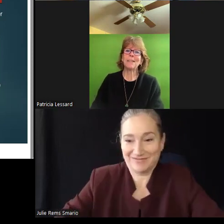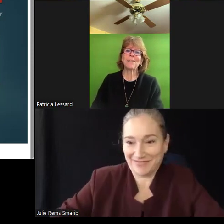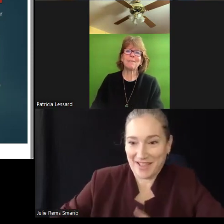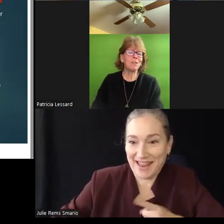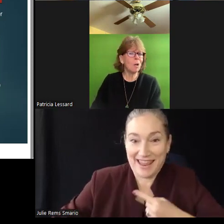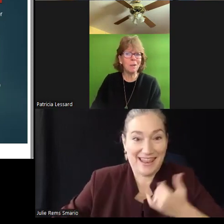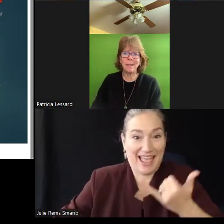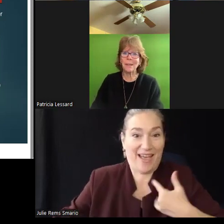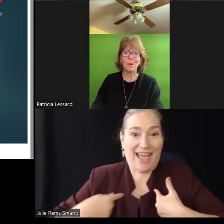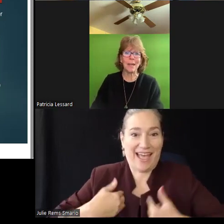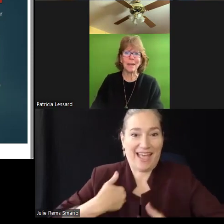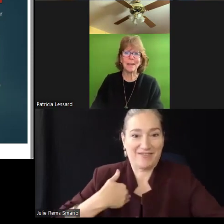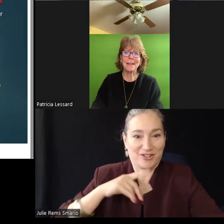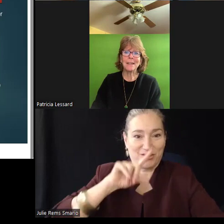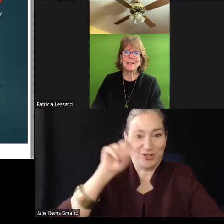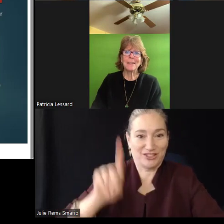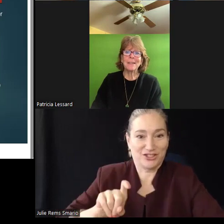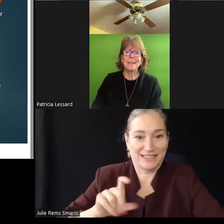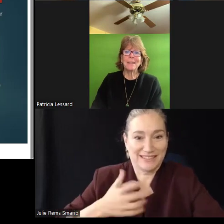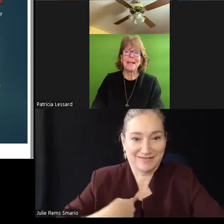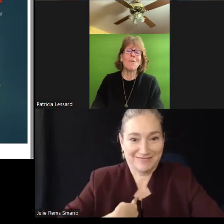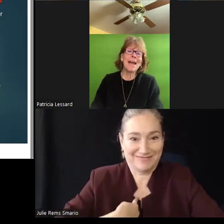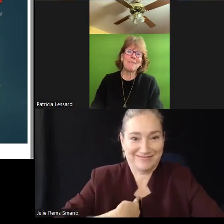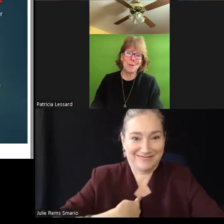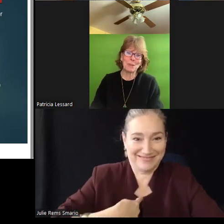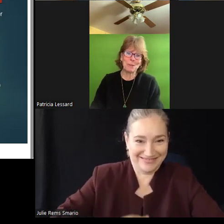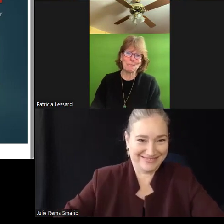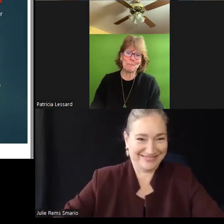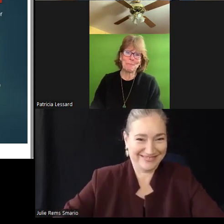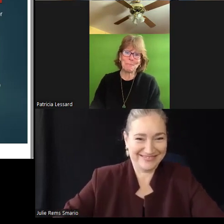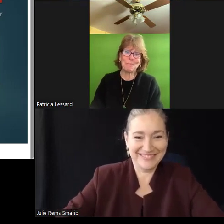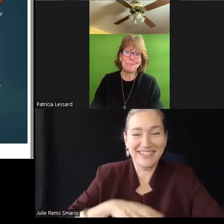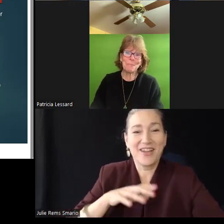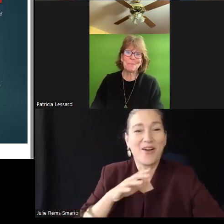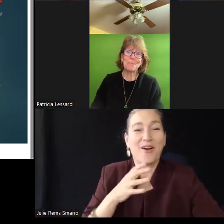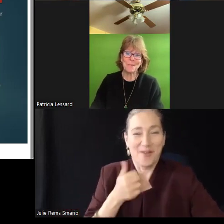Oh, totally agree. And now I have a question.